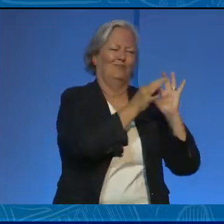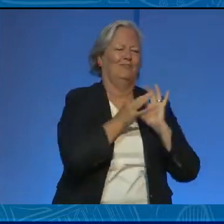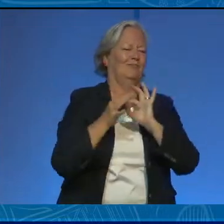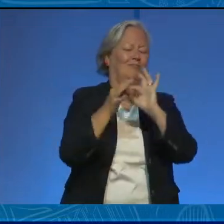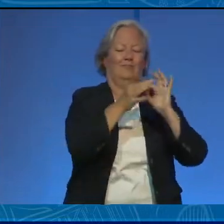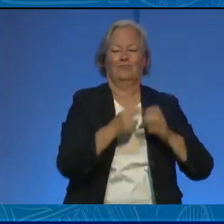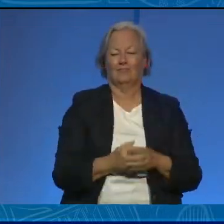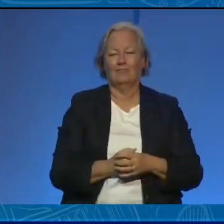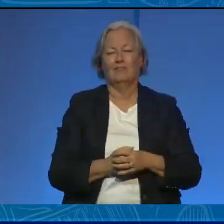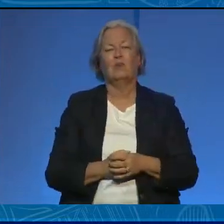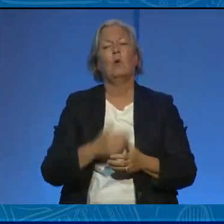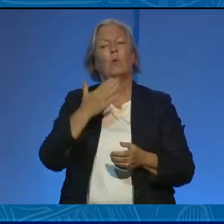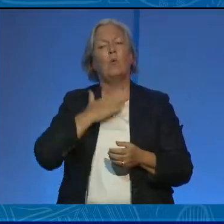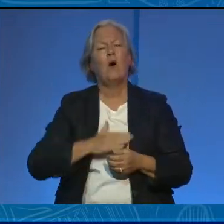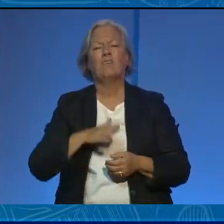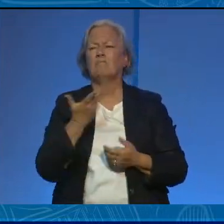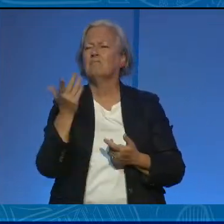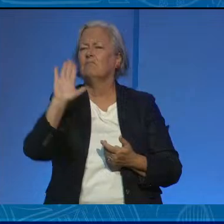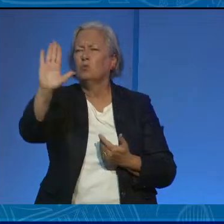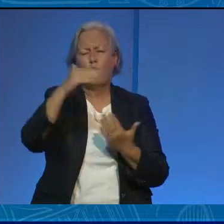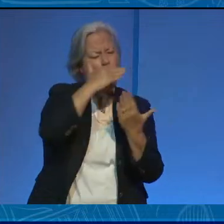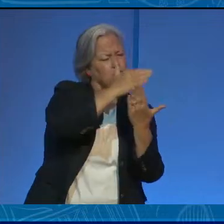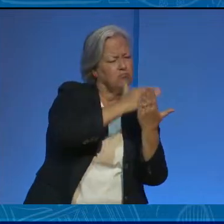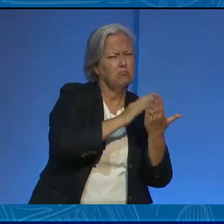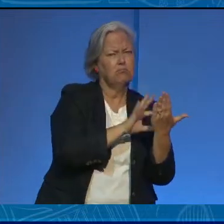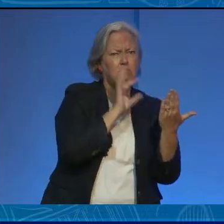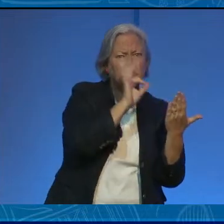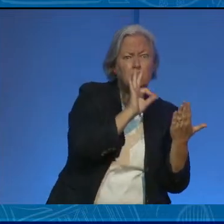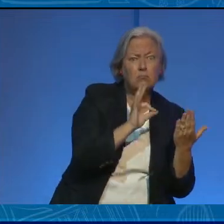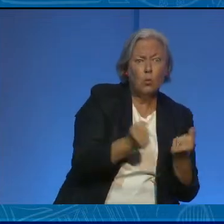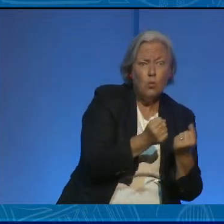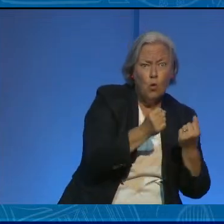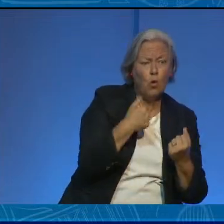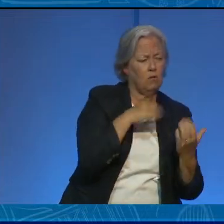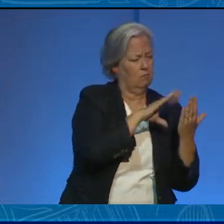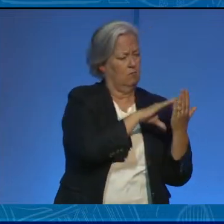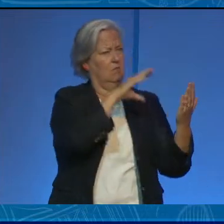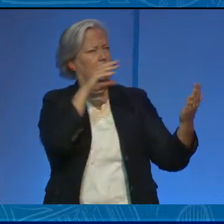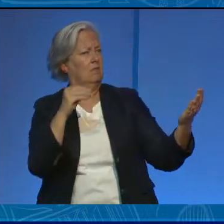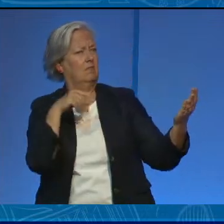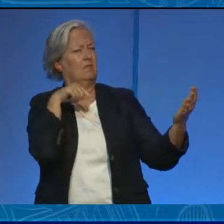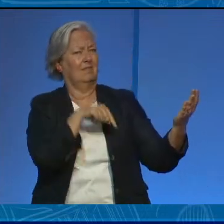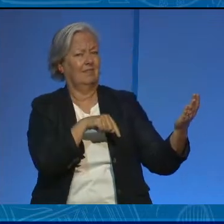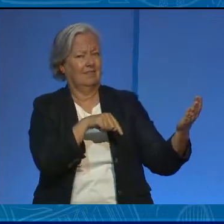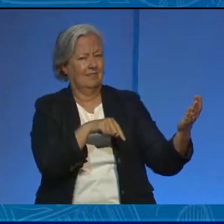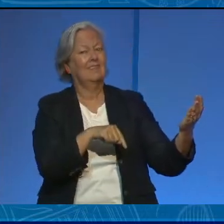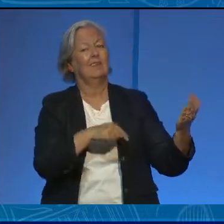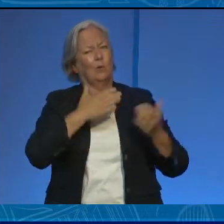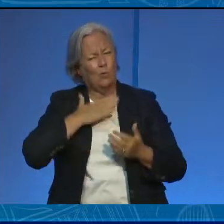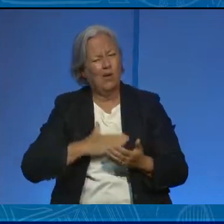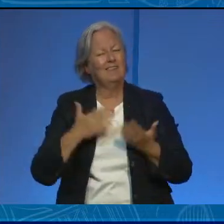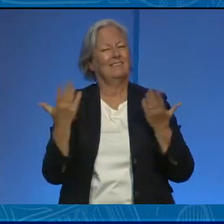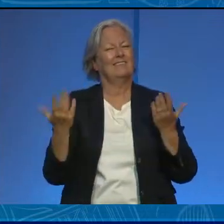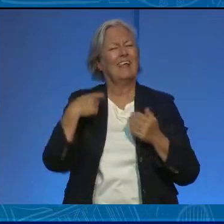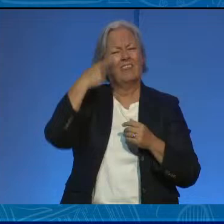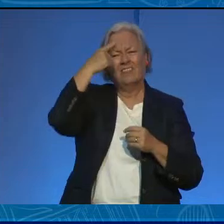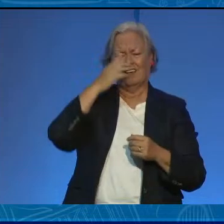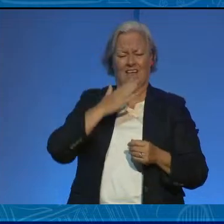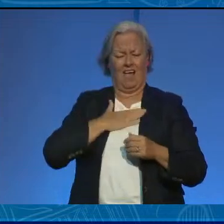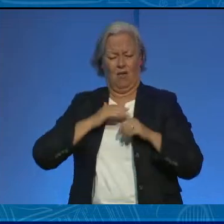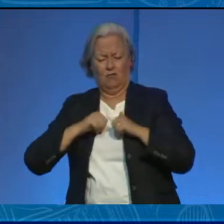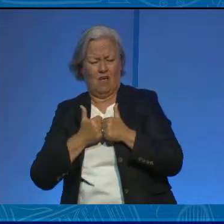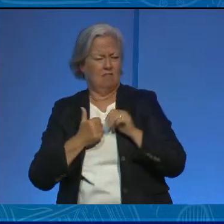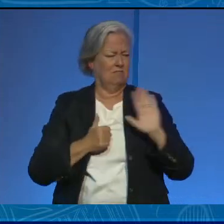Share best practices and coordinate a robust and sustained regional response to the challenges we are